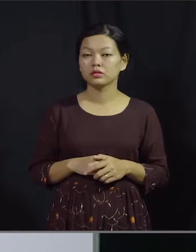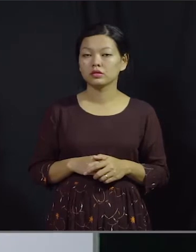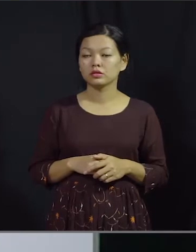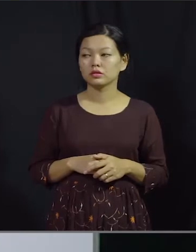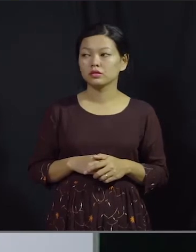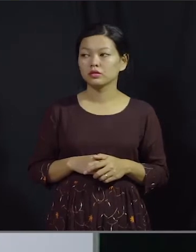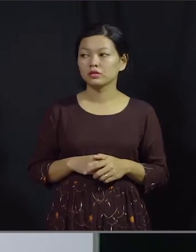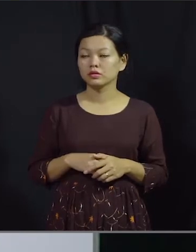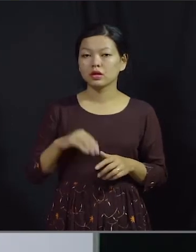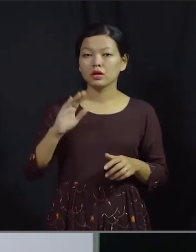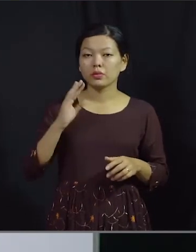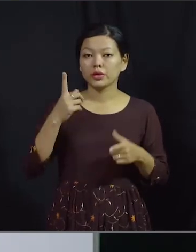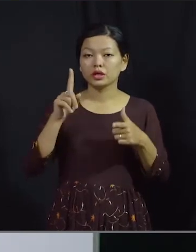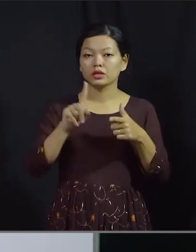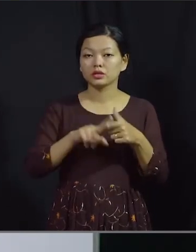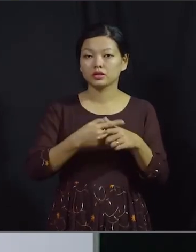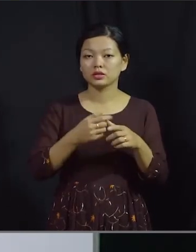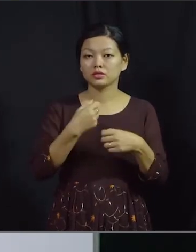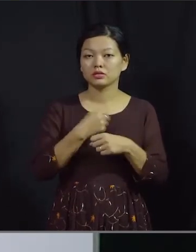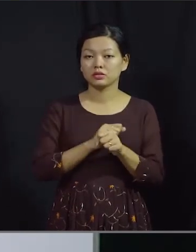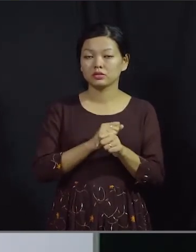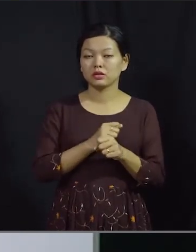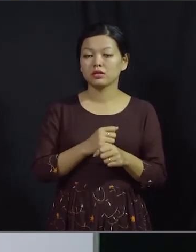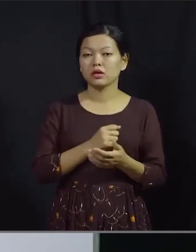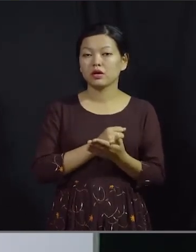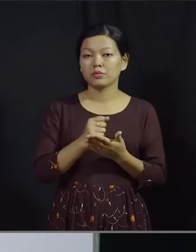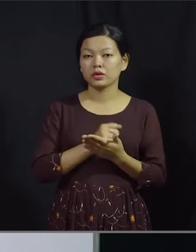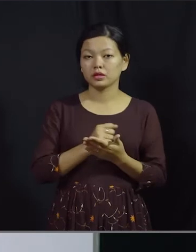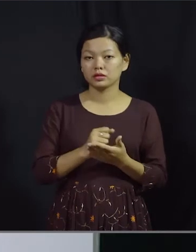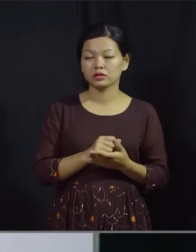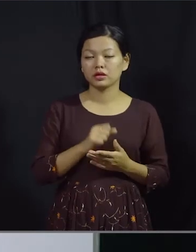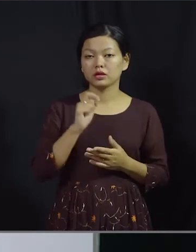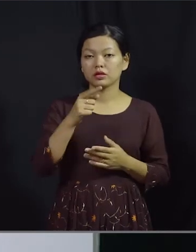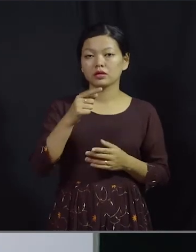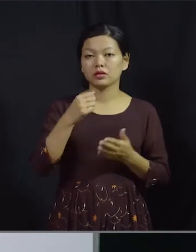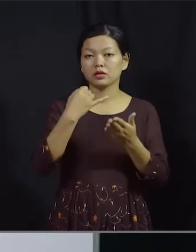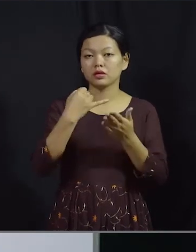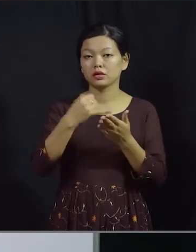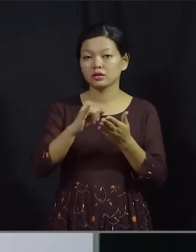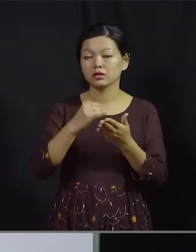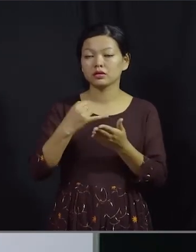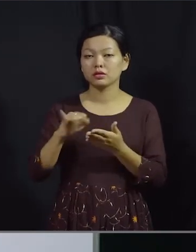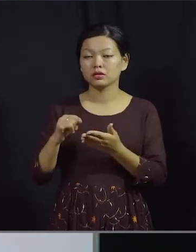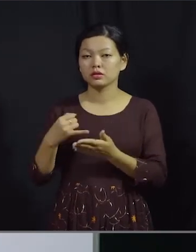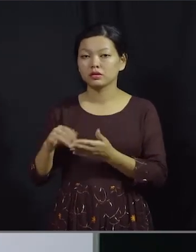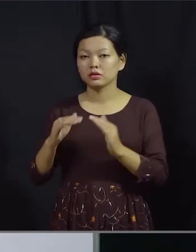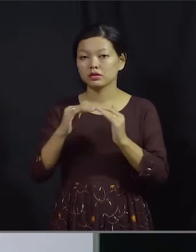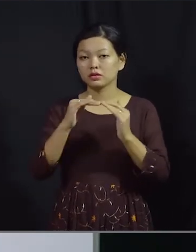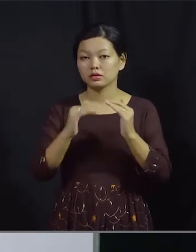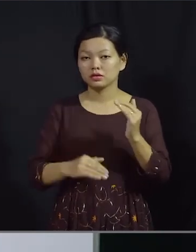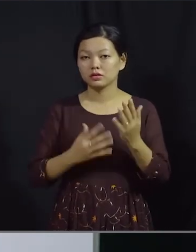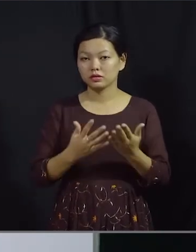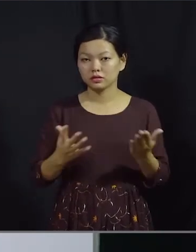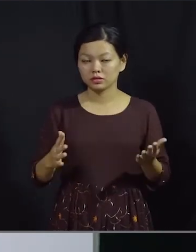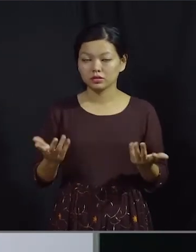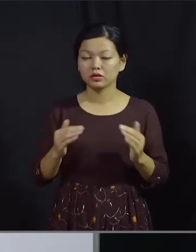you do the journal for this problem, you can also club all the decrease in the value of assets together or increase in the